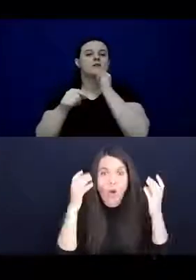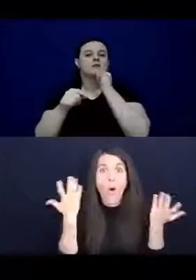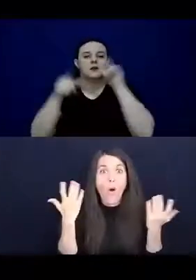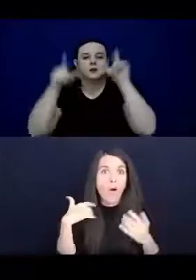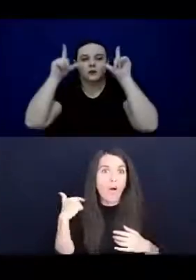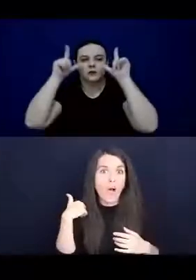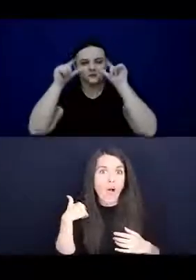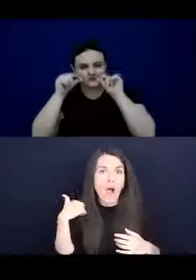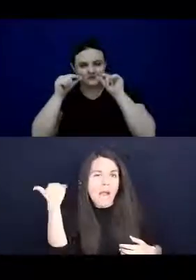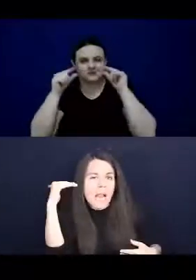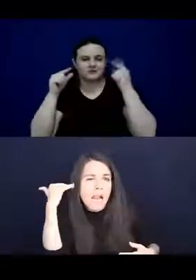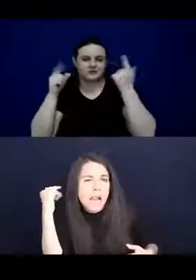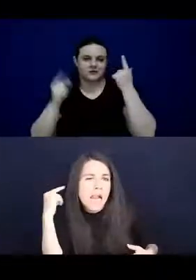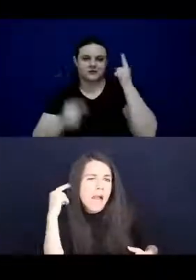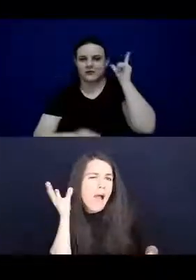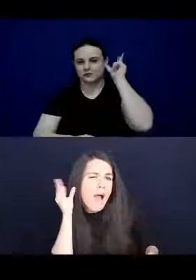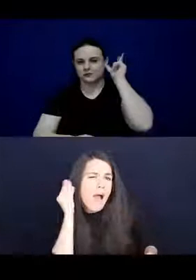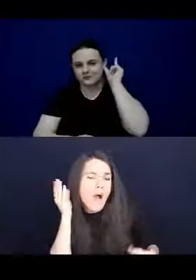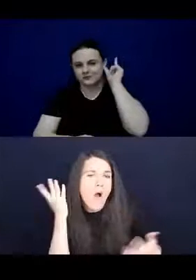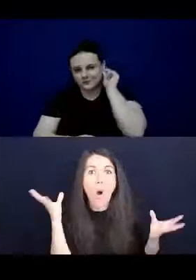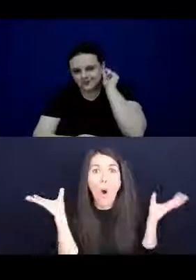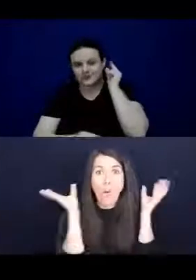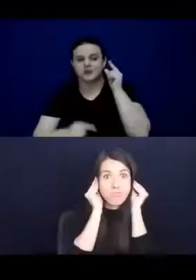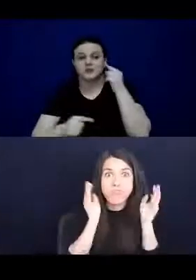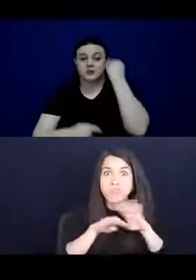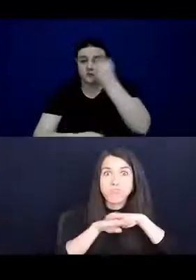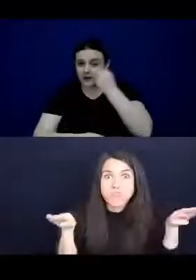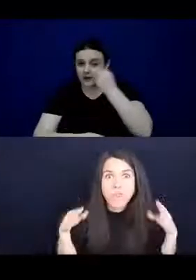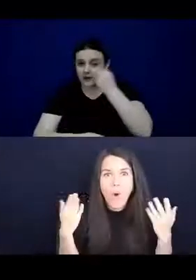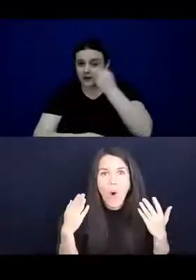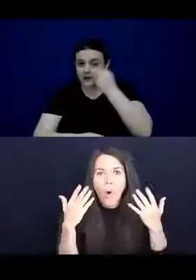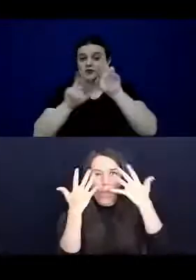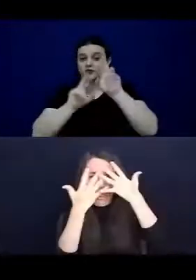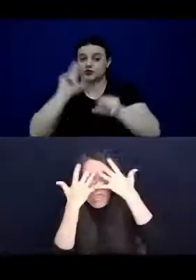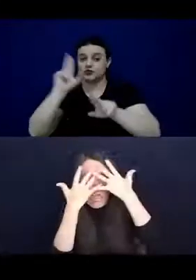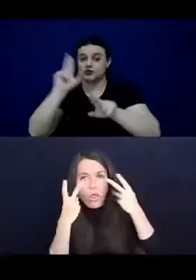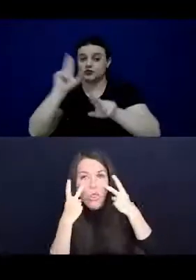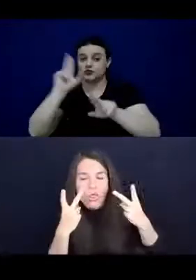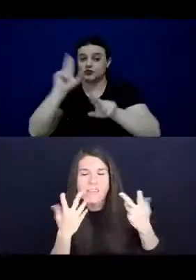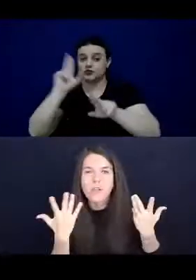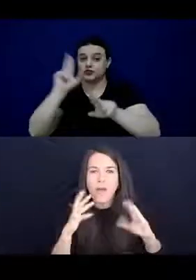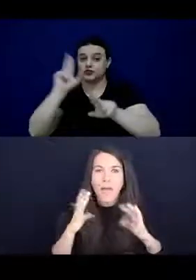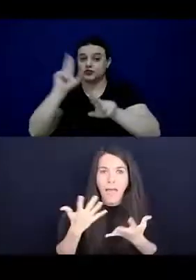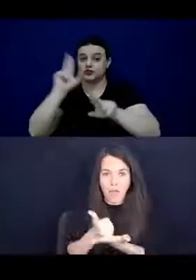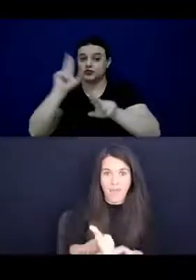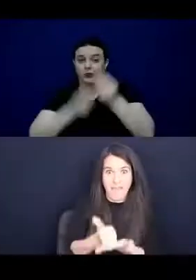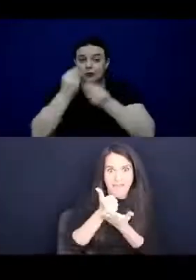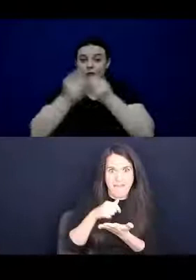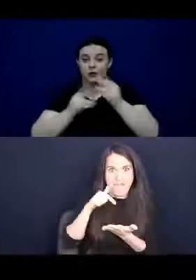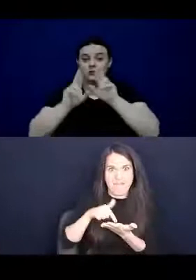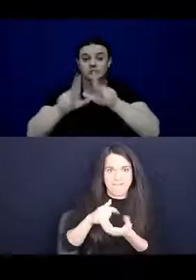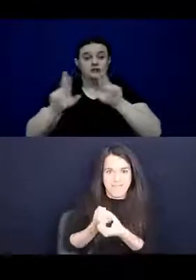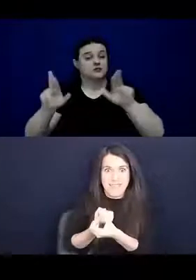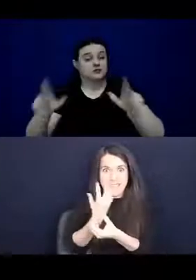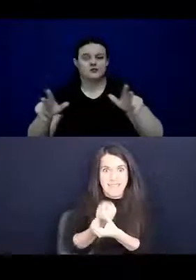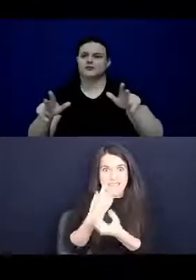experiences of deafblindness and dual sensory loss. They have different paths through that and different strategies that they've